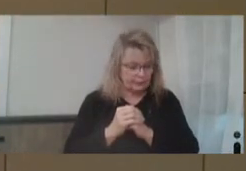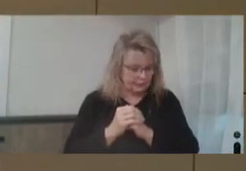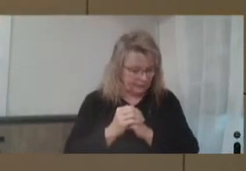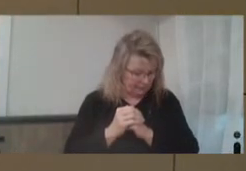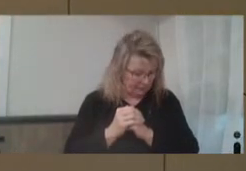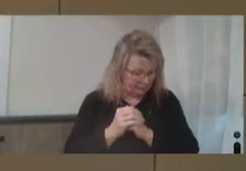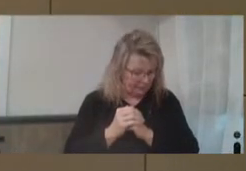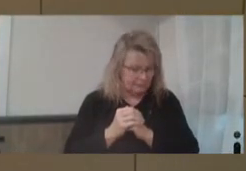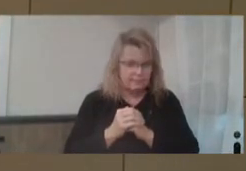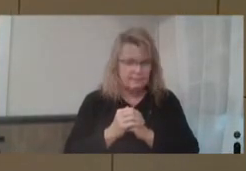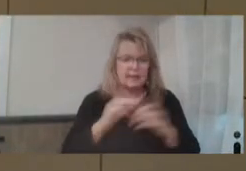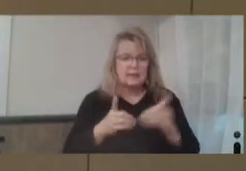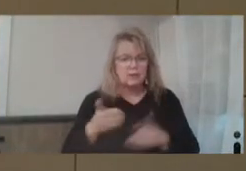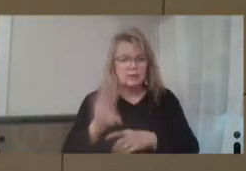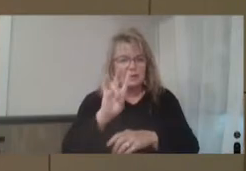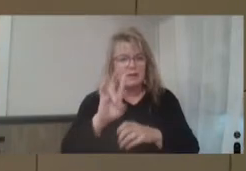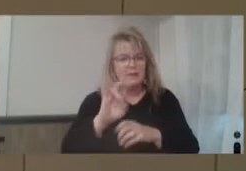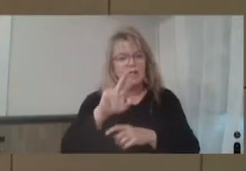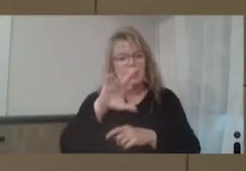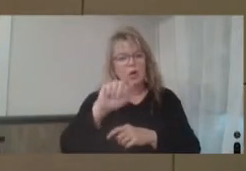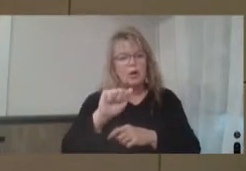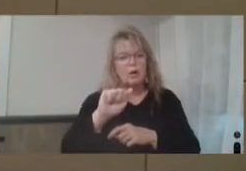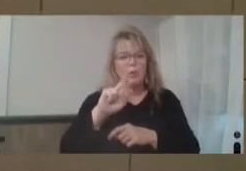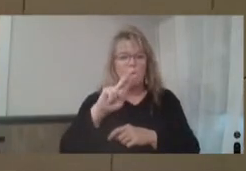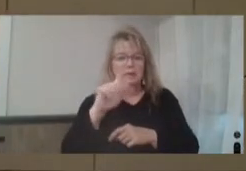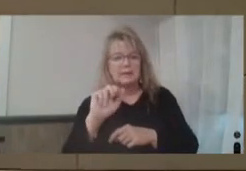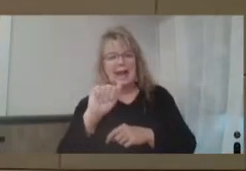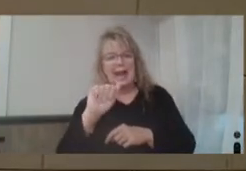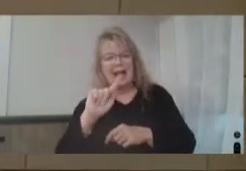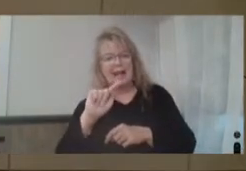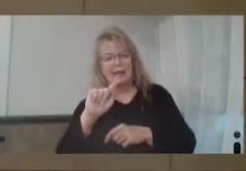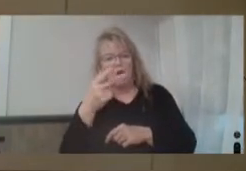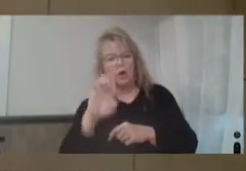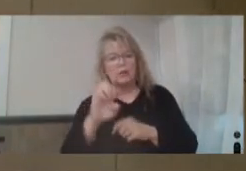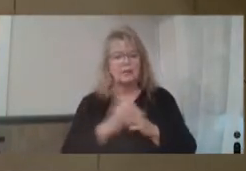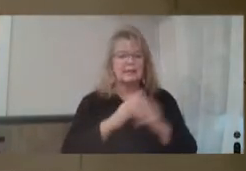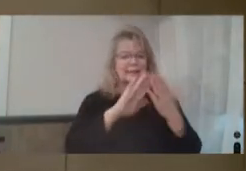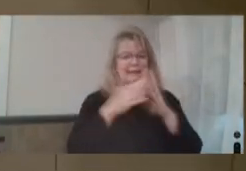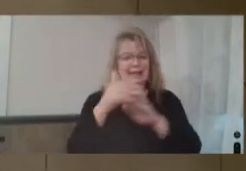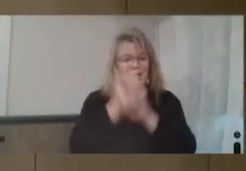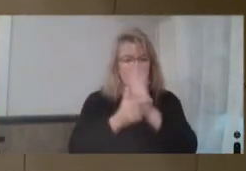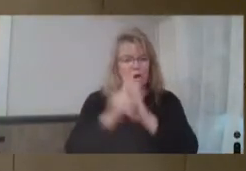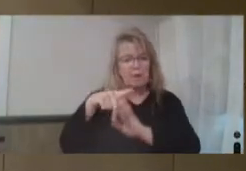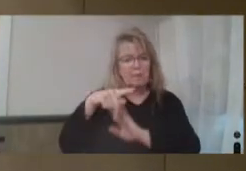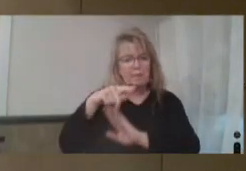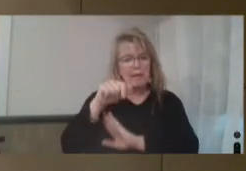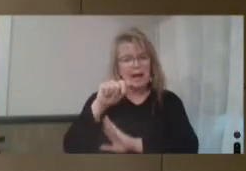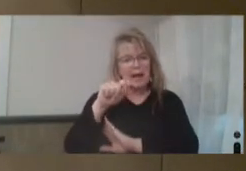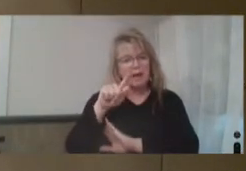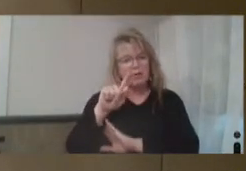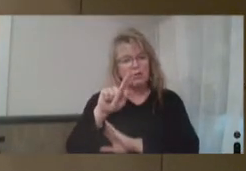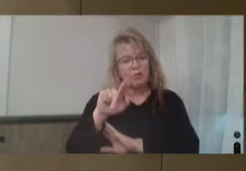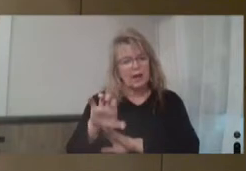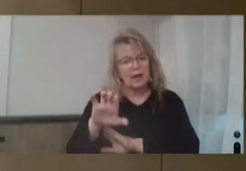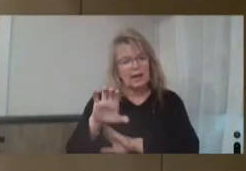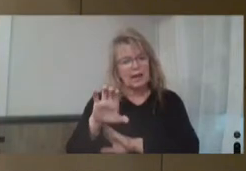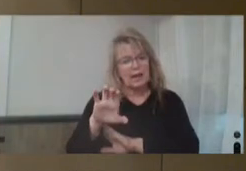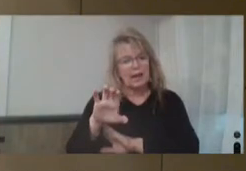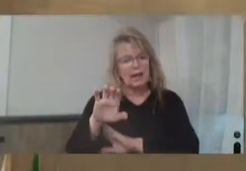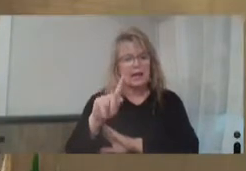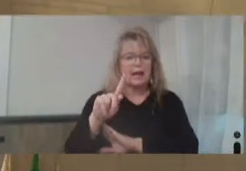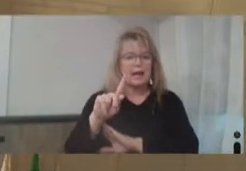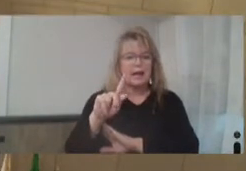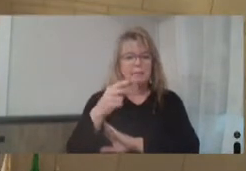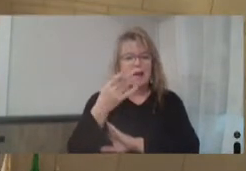7. Good evening, Victoria Watlington at Large. Patrick Baker, City Attorney. Thank you. We begin our meeting